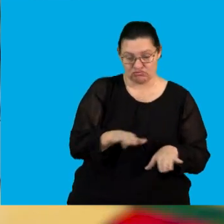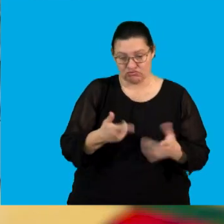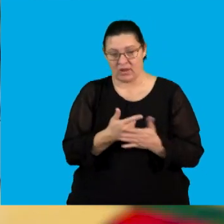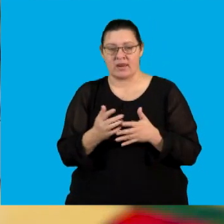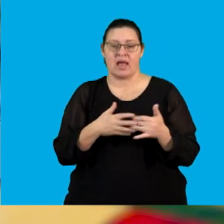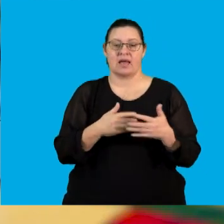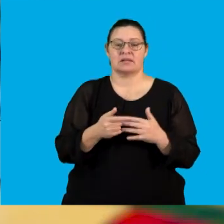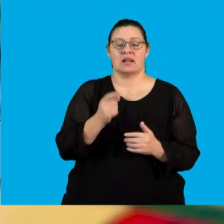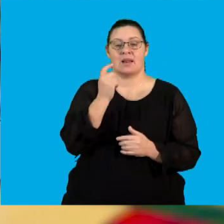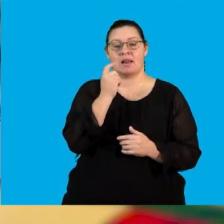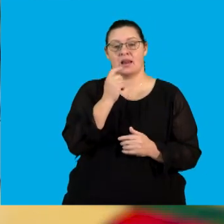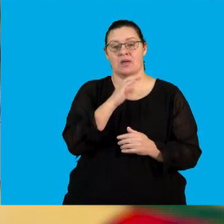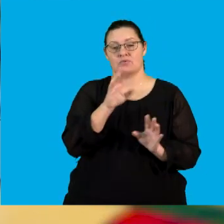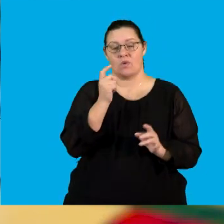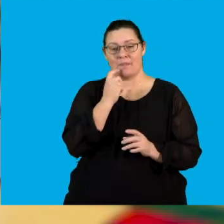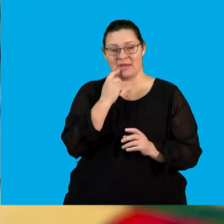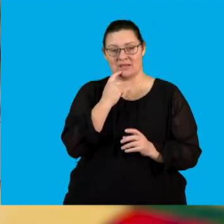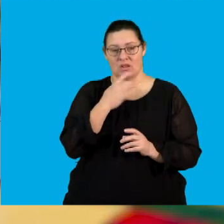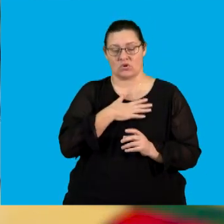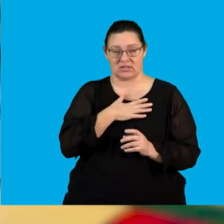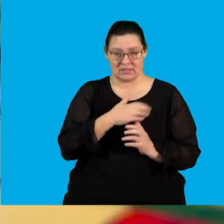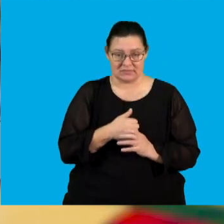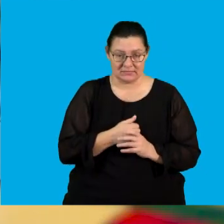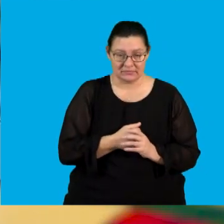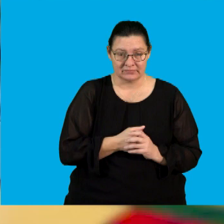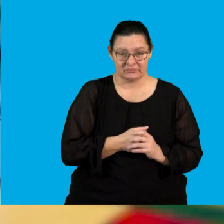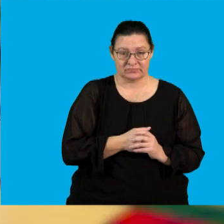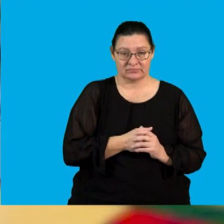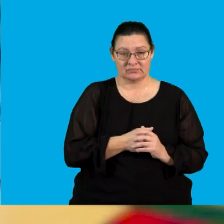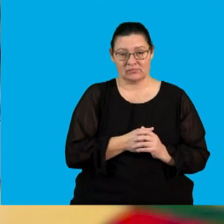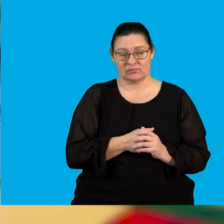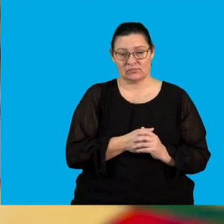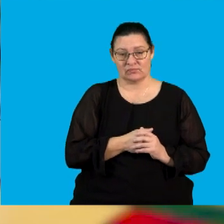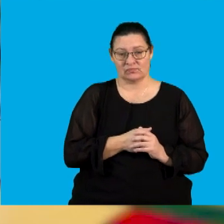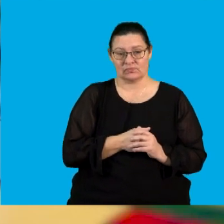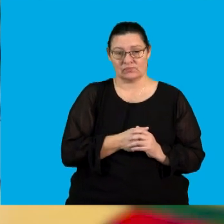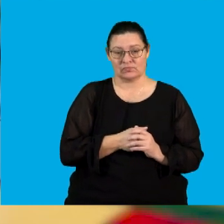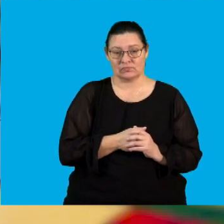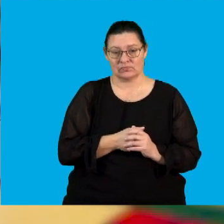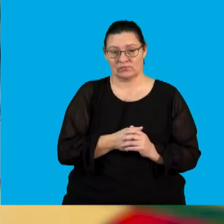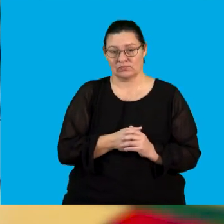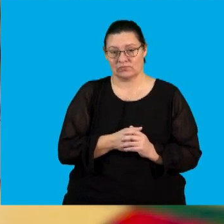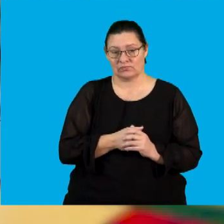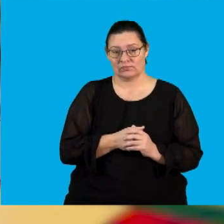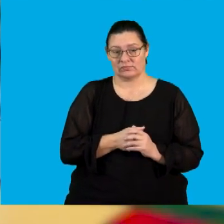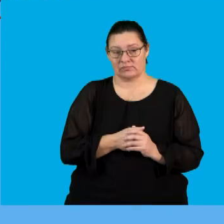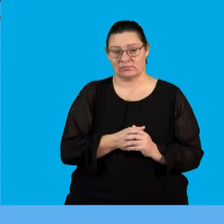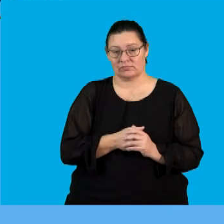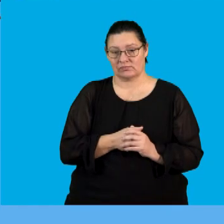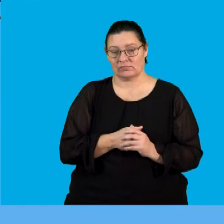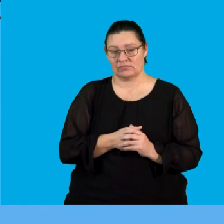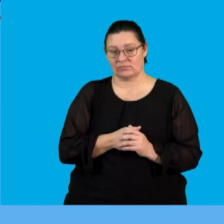can be handling the metal oxides as them when they are having a pH that is less than